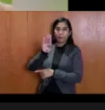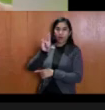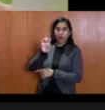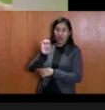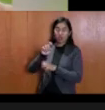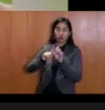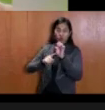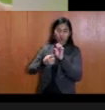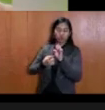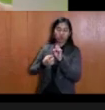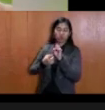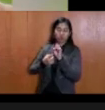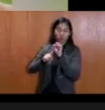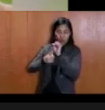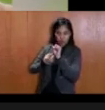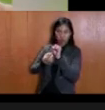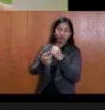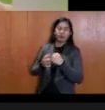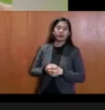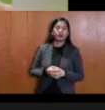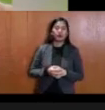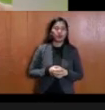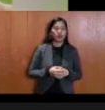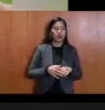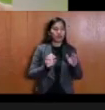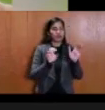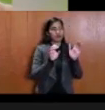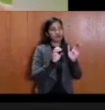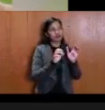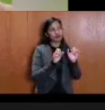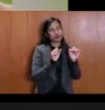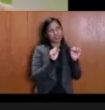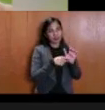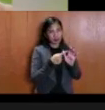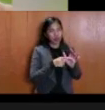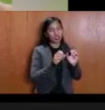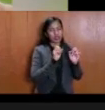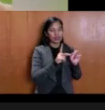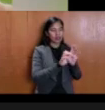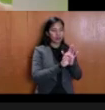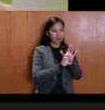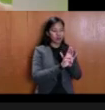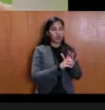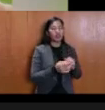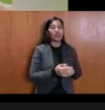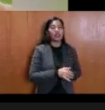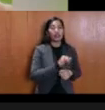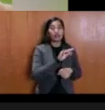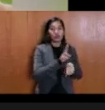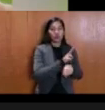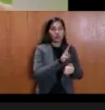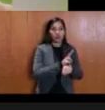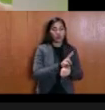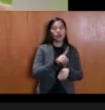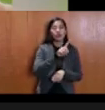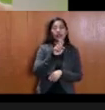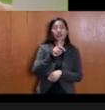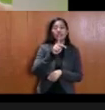user, let's say your peak demand capacity is about 100 kilowatts. Let's say you